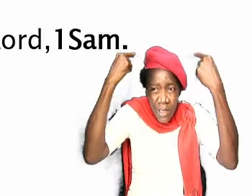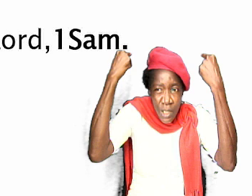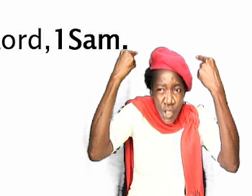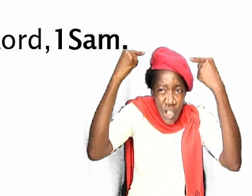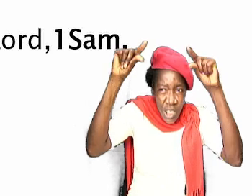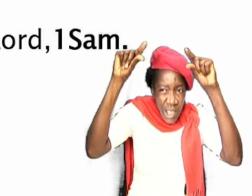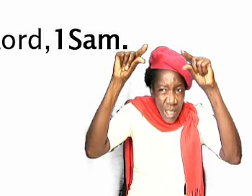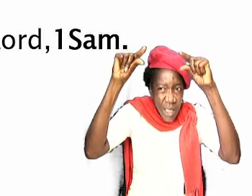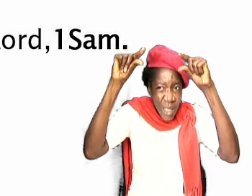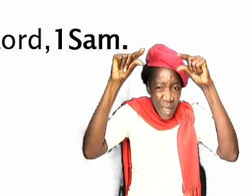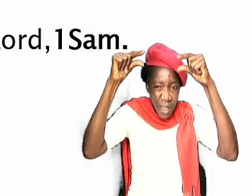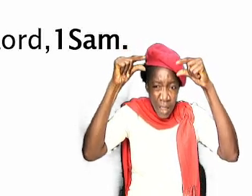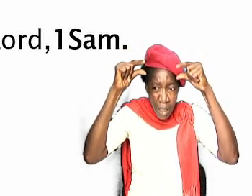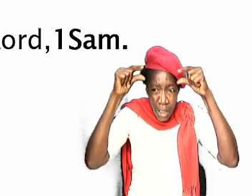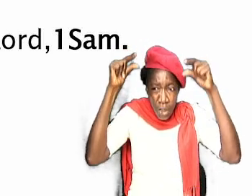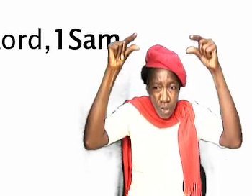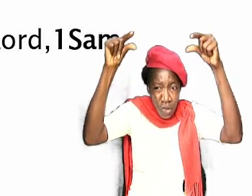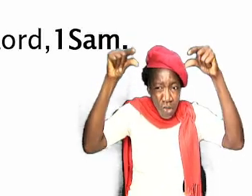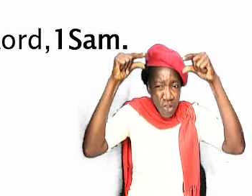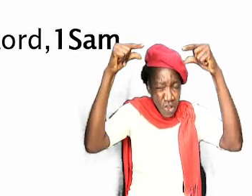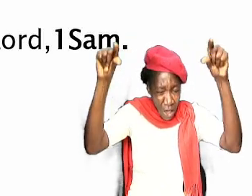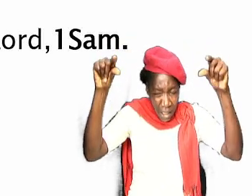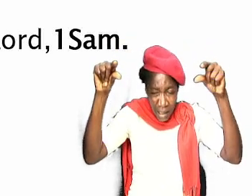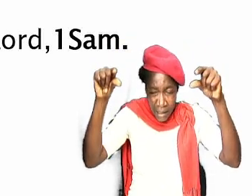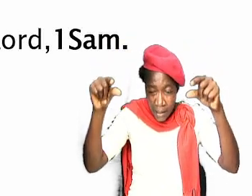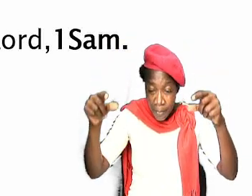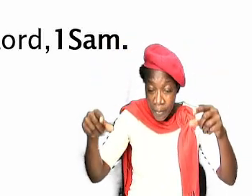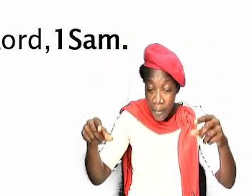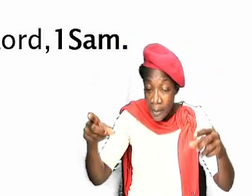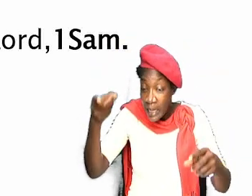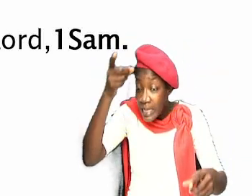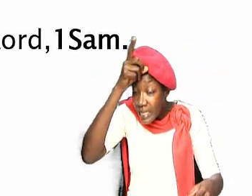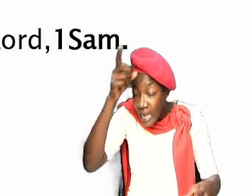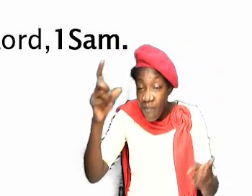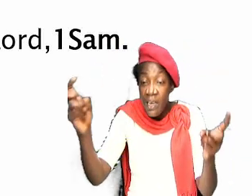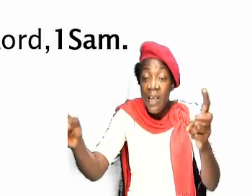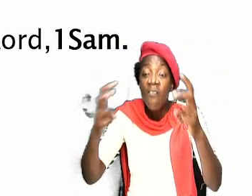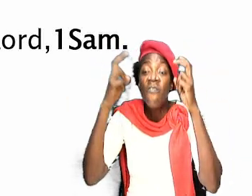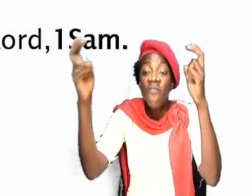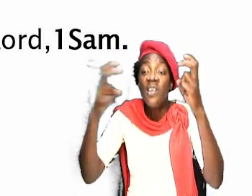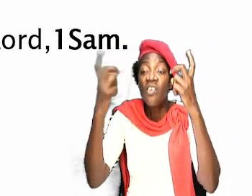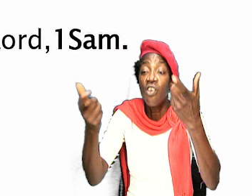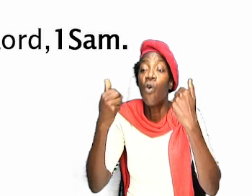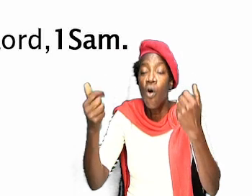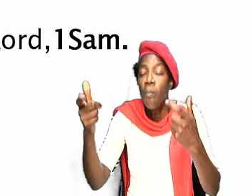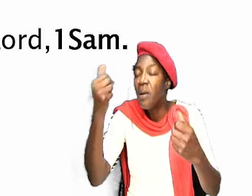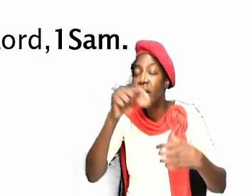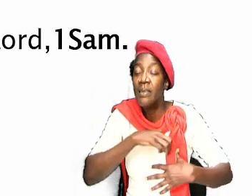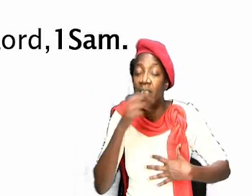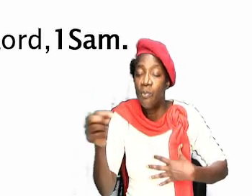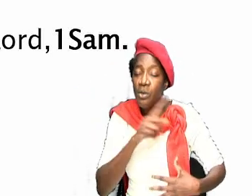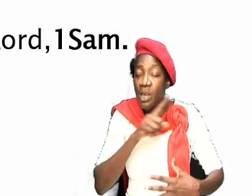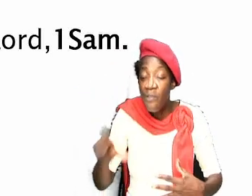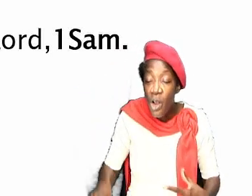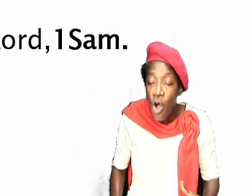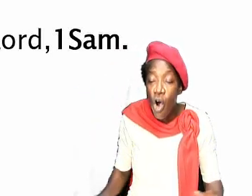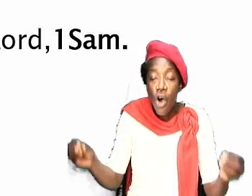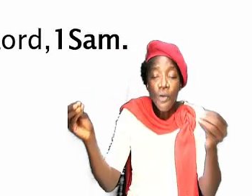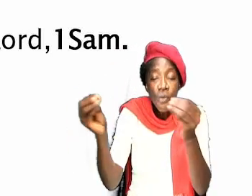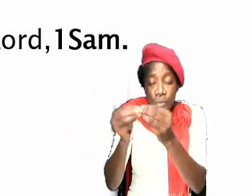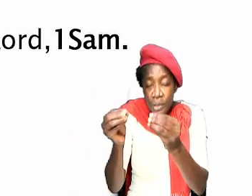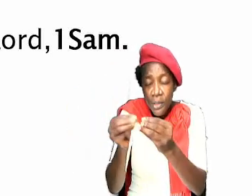David's victory came because the Spirit of the Lord was with him. I want to tell us that as people of